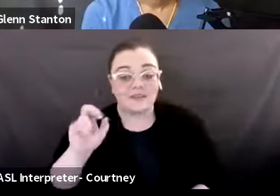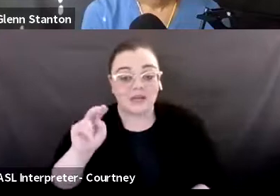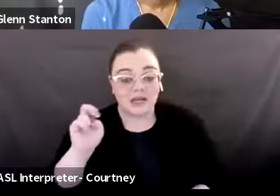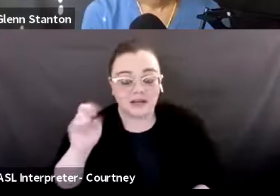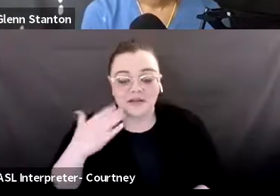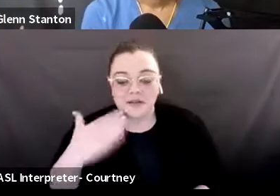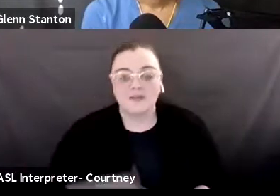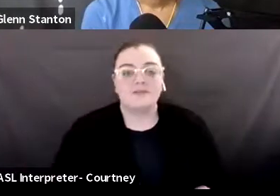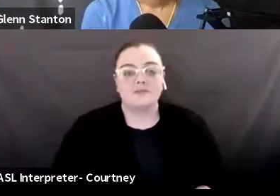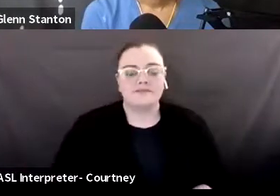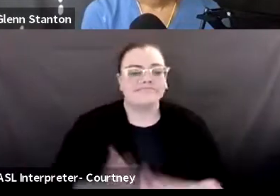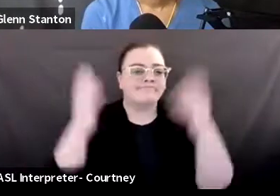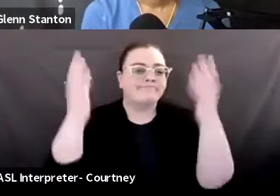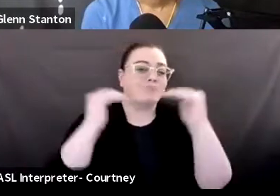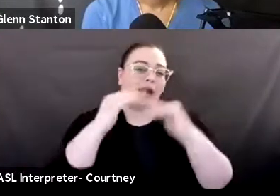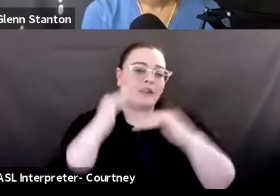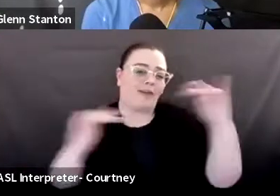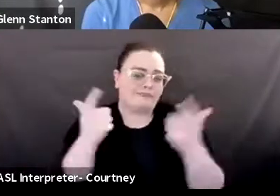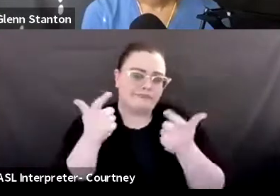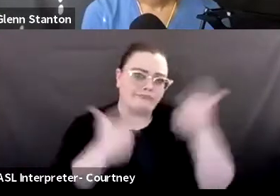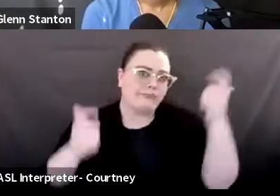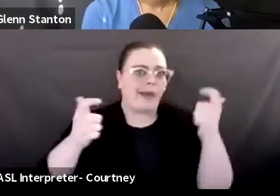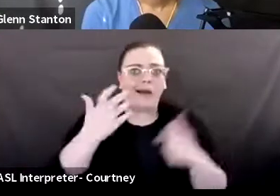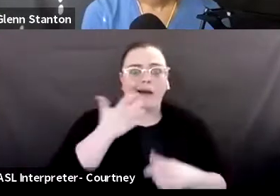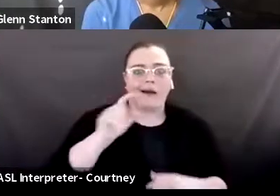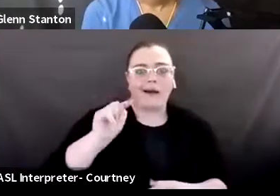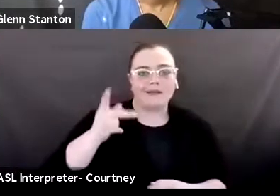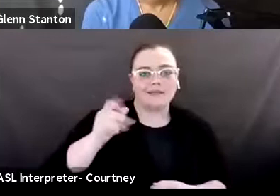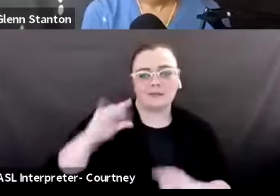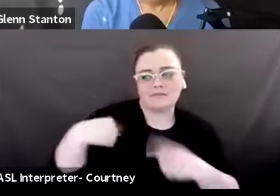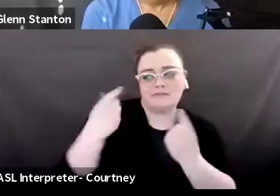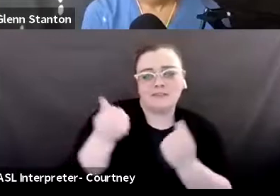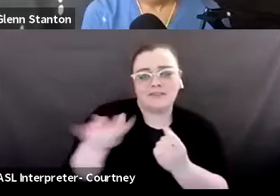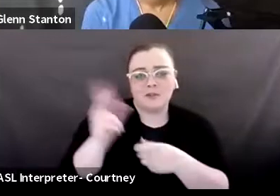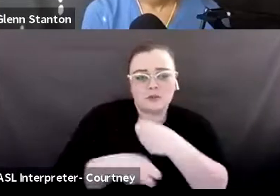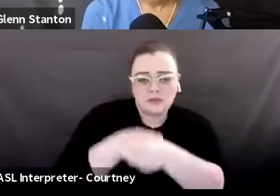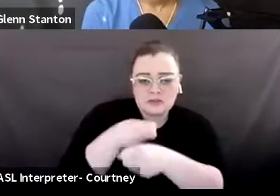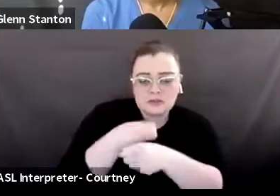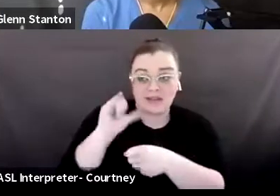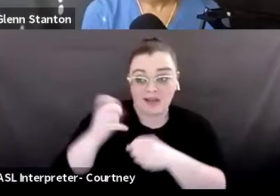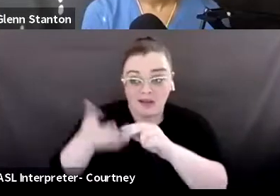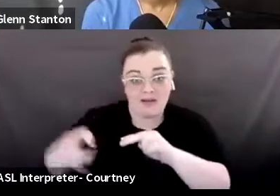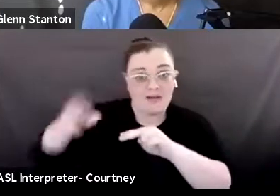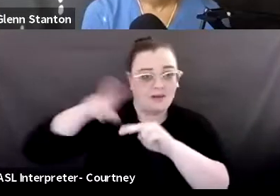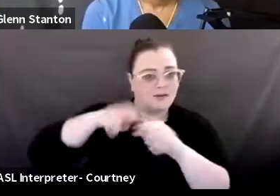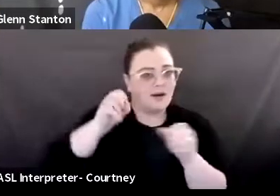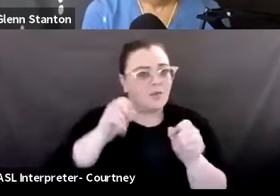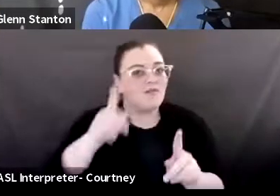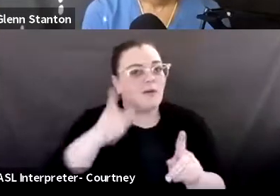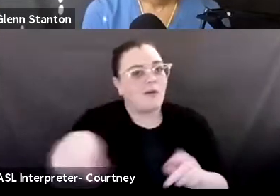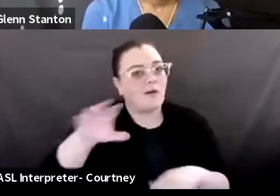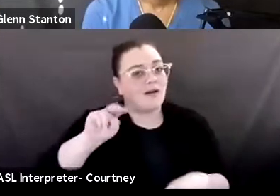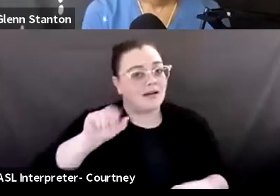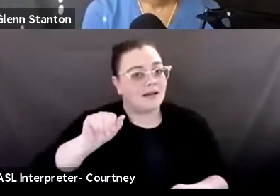Now, diversity has been a very big topic these past years. Is that increasing opportunities for Native stories and acting opportunities,